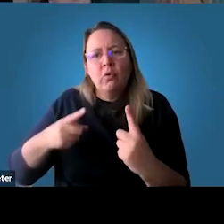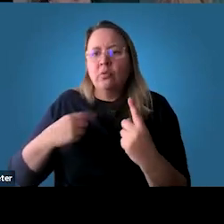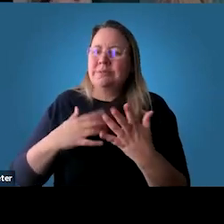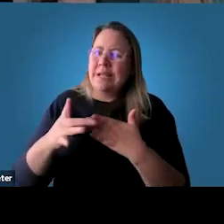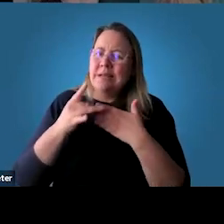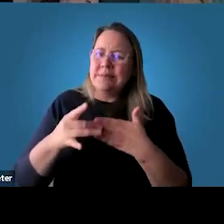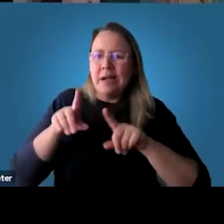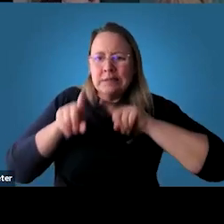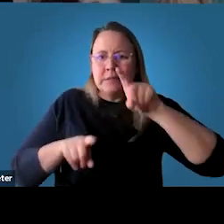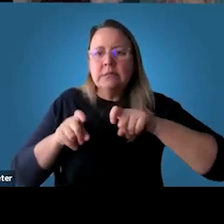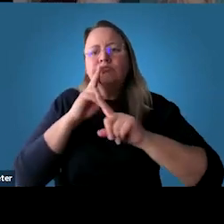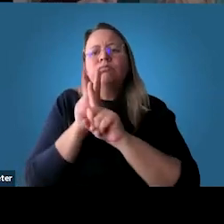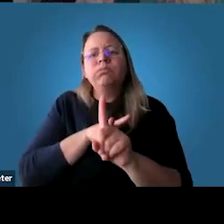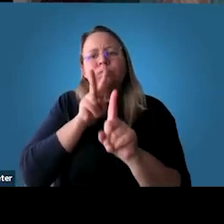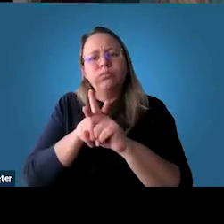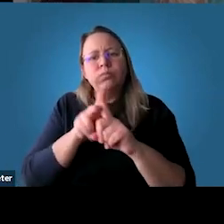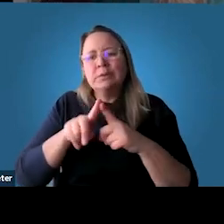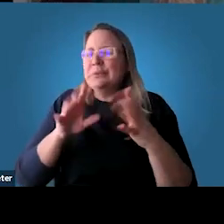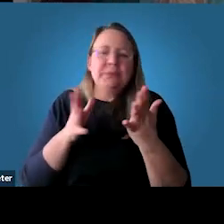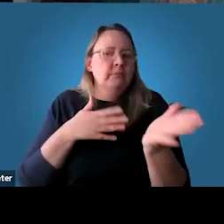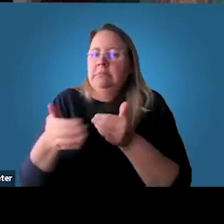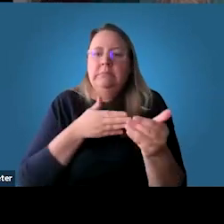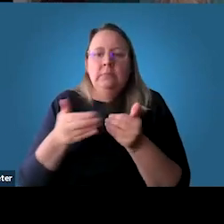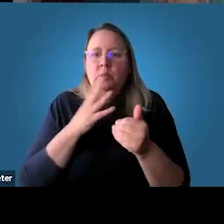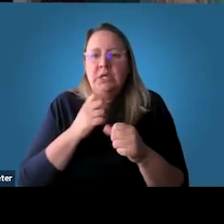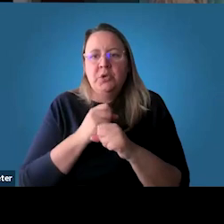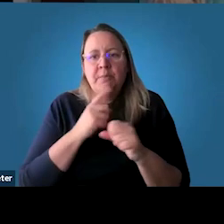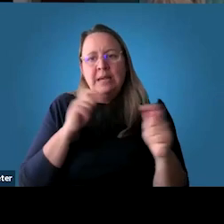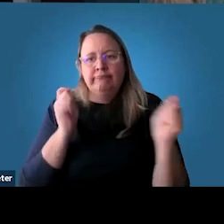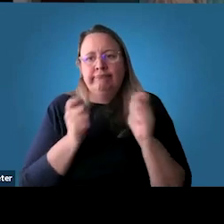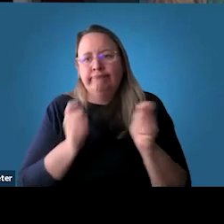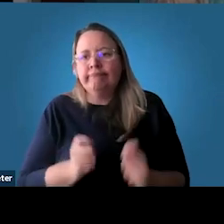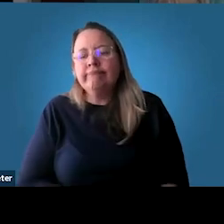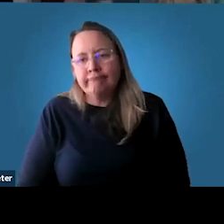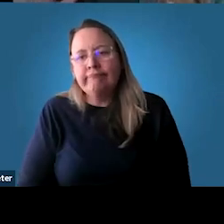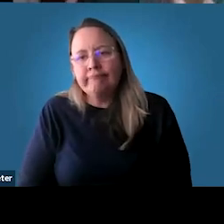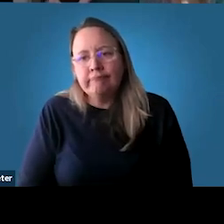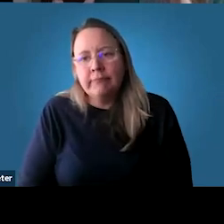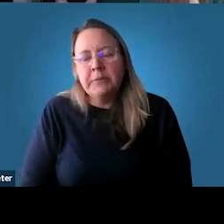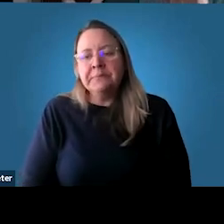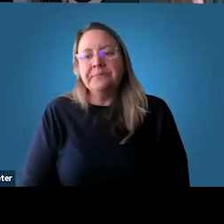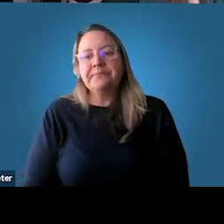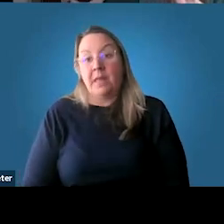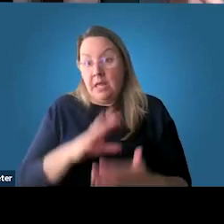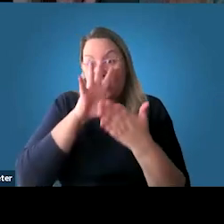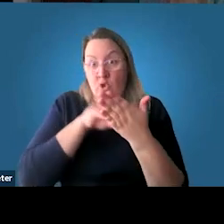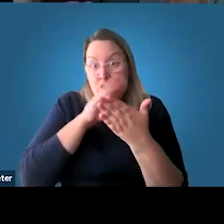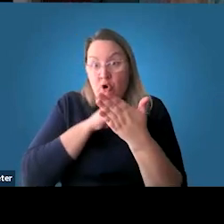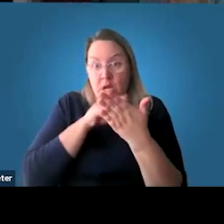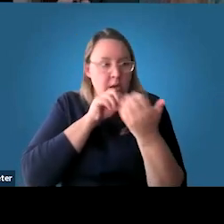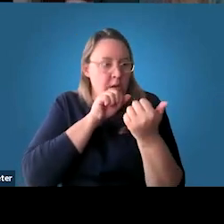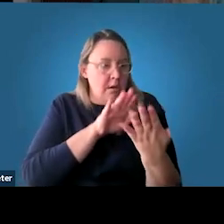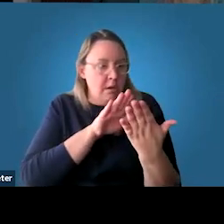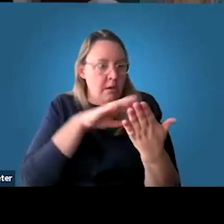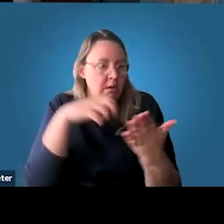guiding questions will apply even when you're making those shifts. In fact, taking that continuous learning approach can